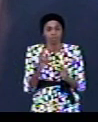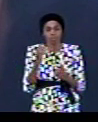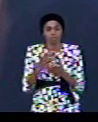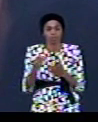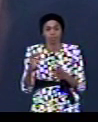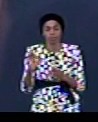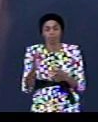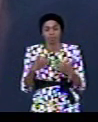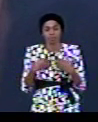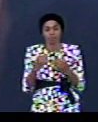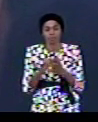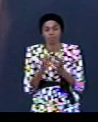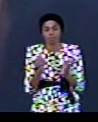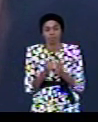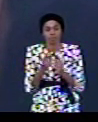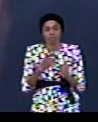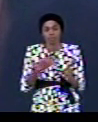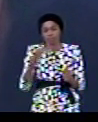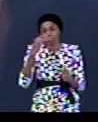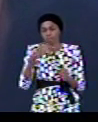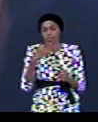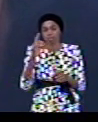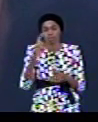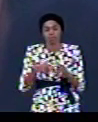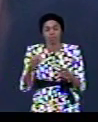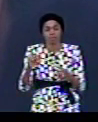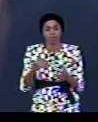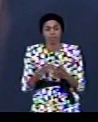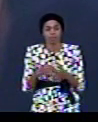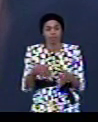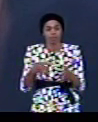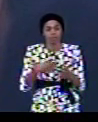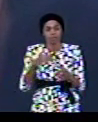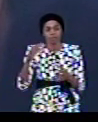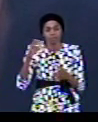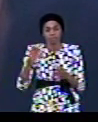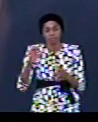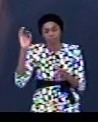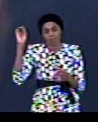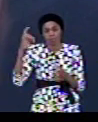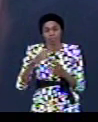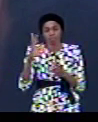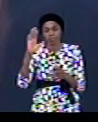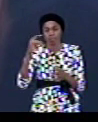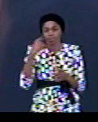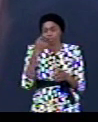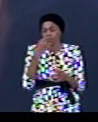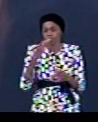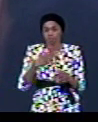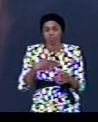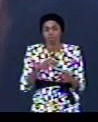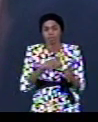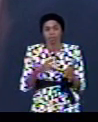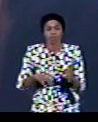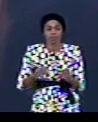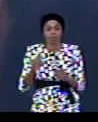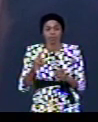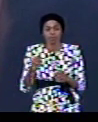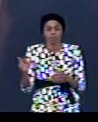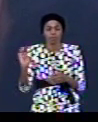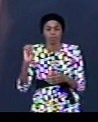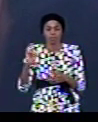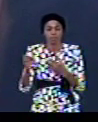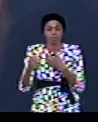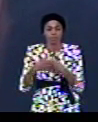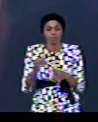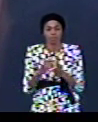me. And he said, What needeth it? Let me find grace in the sight of my Lord. So Esau returned